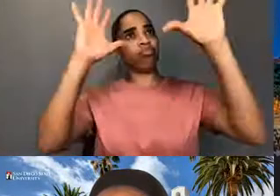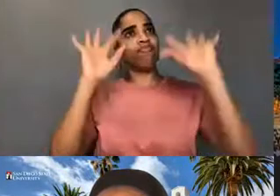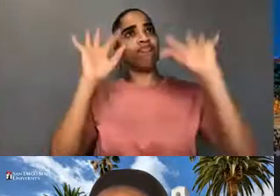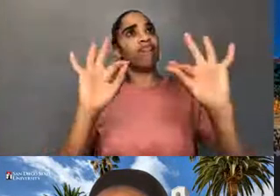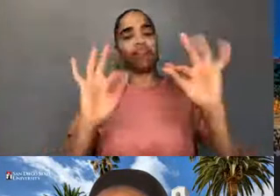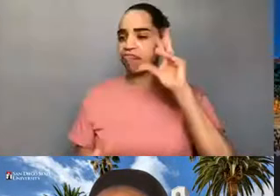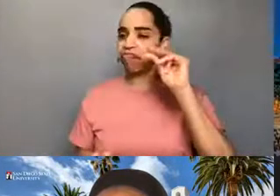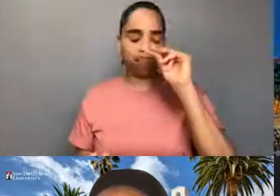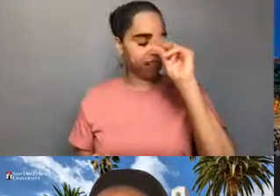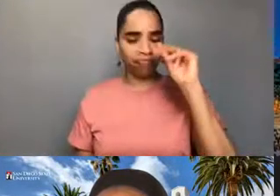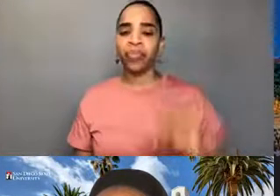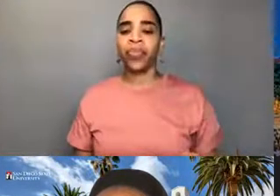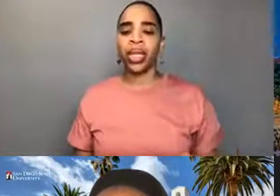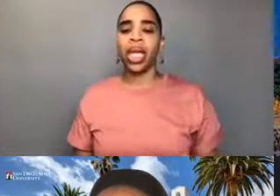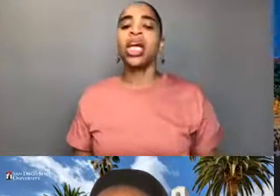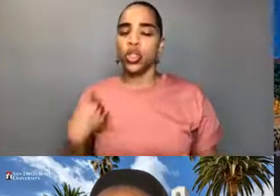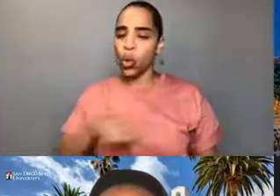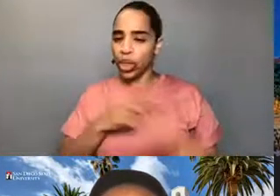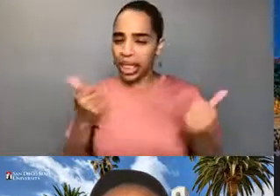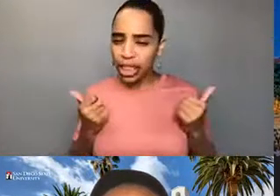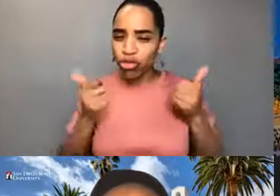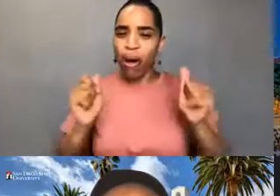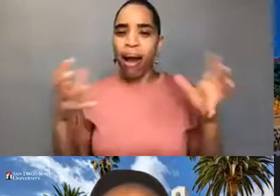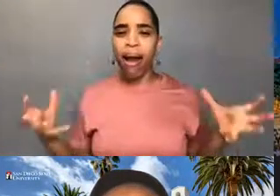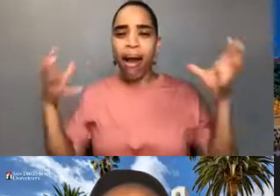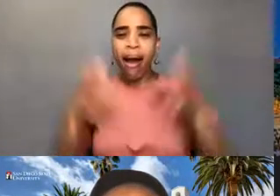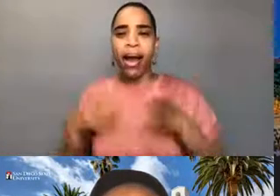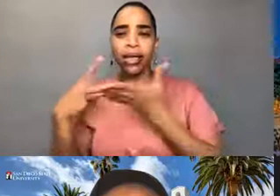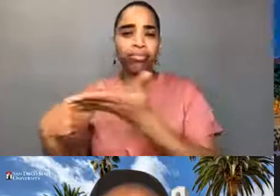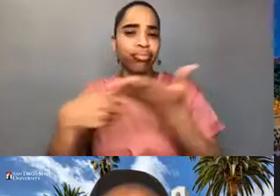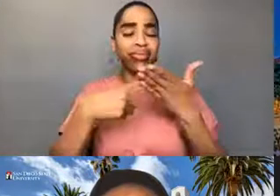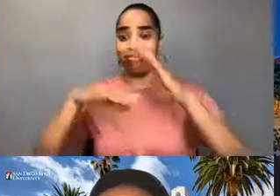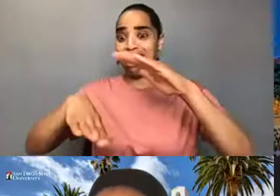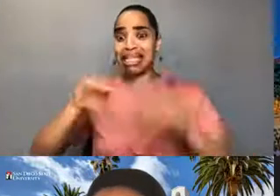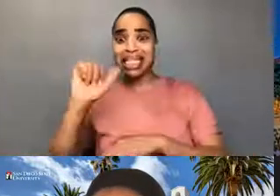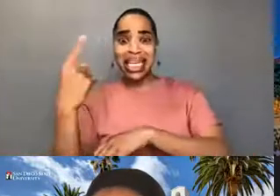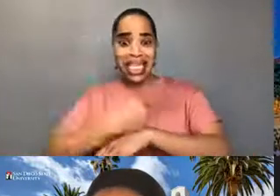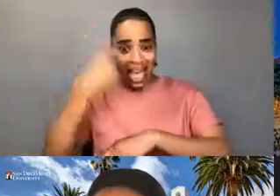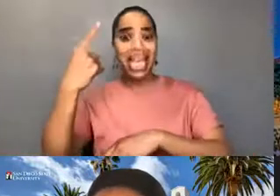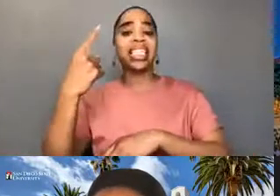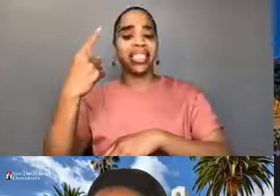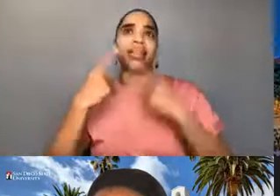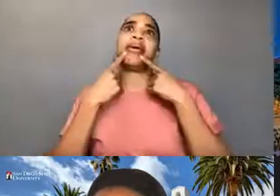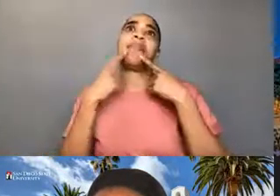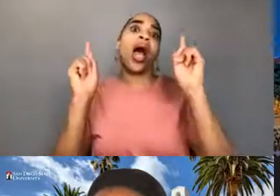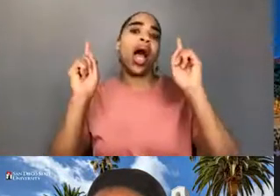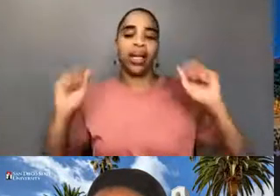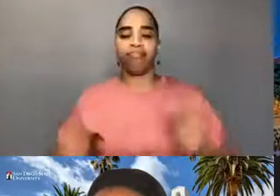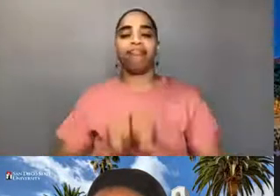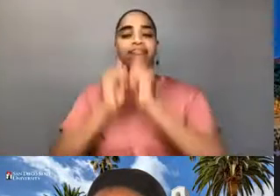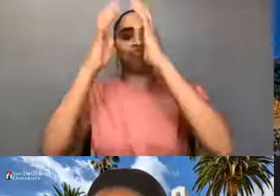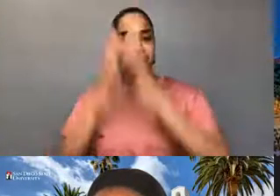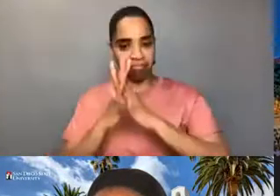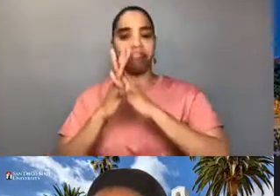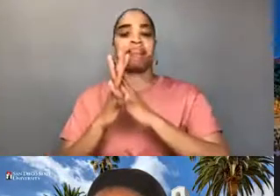was an effort that was made, and within 10 days, that effort was successful and resulted in